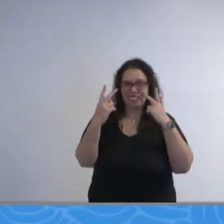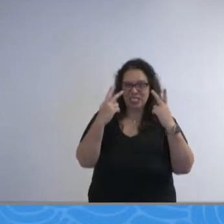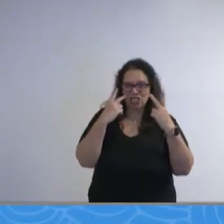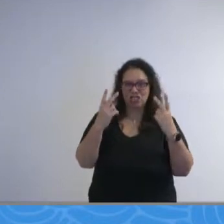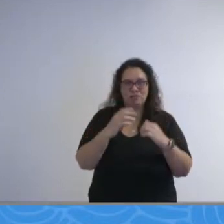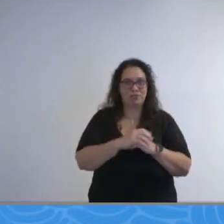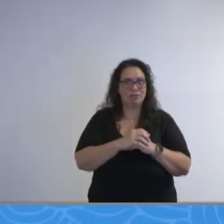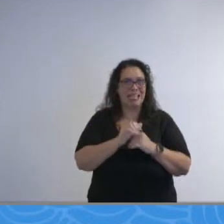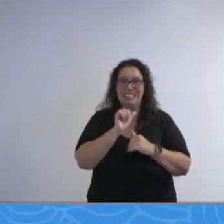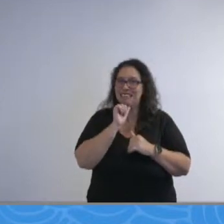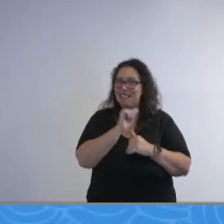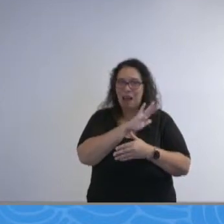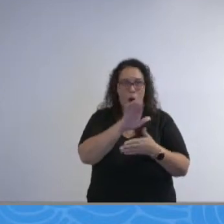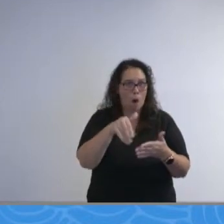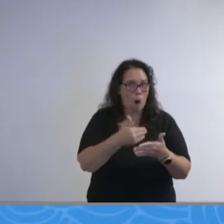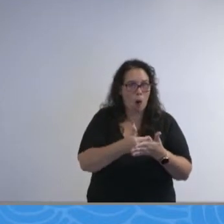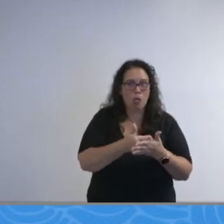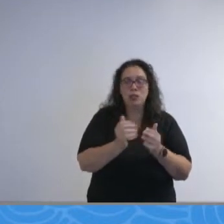common.